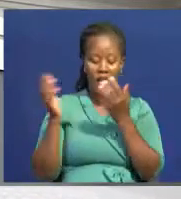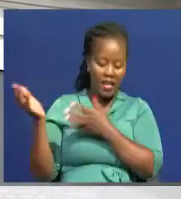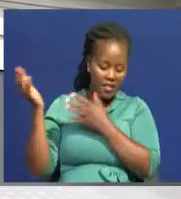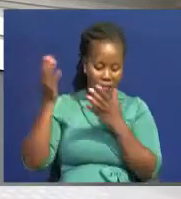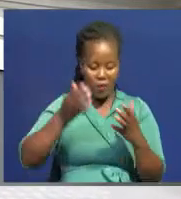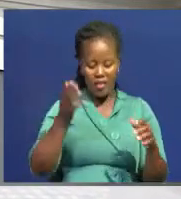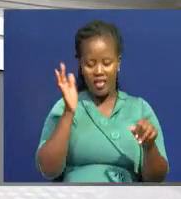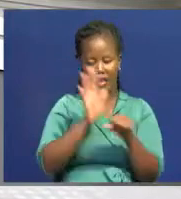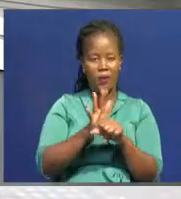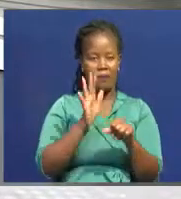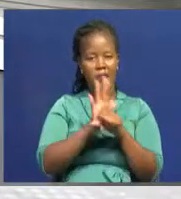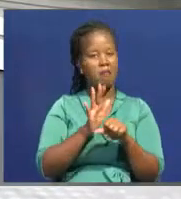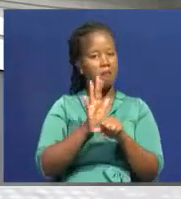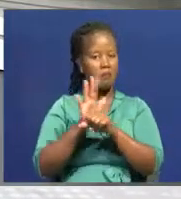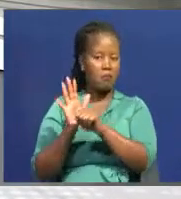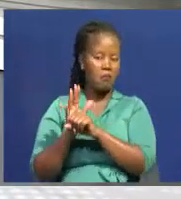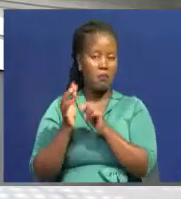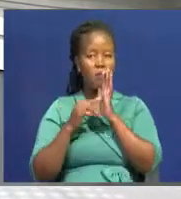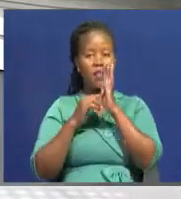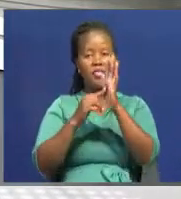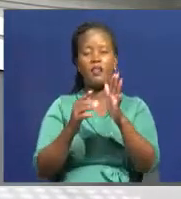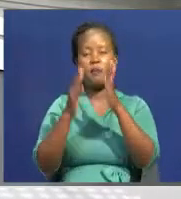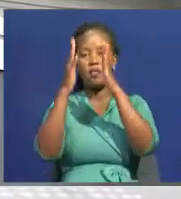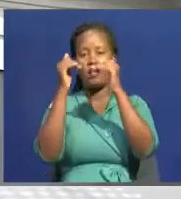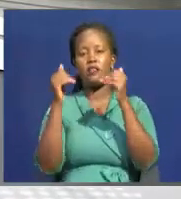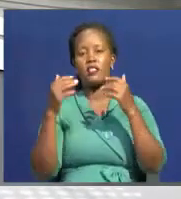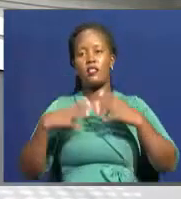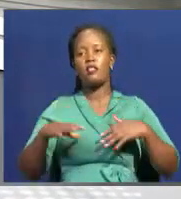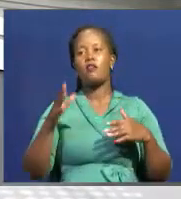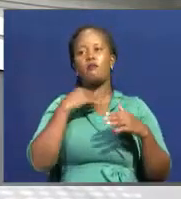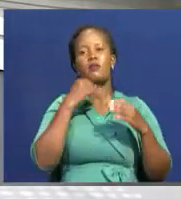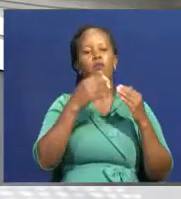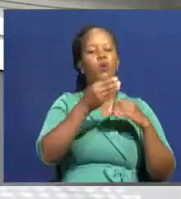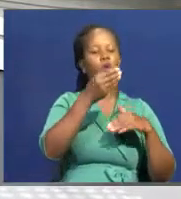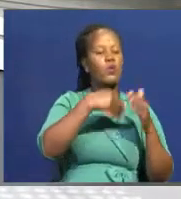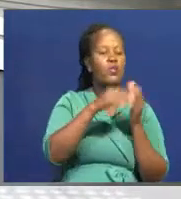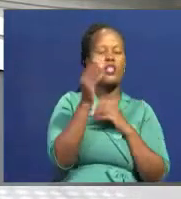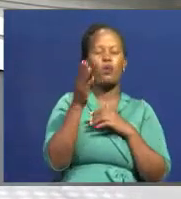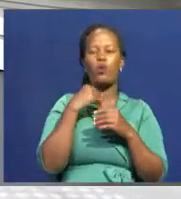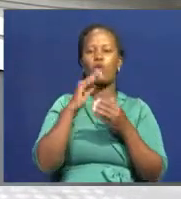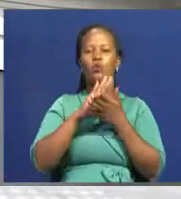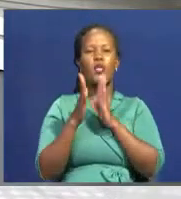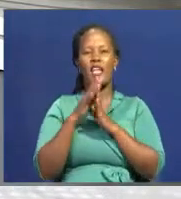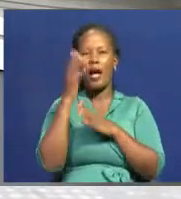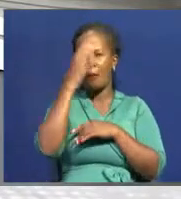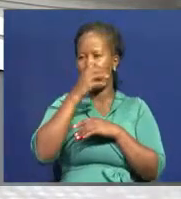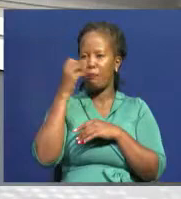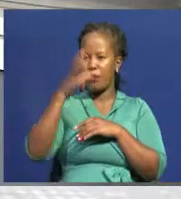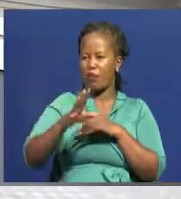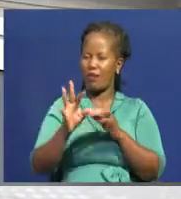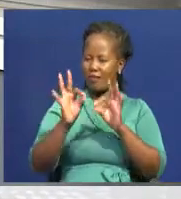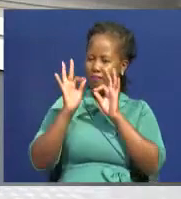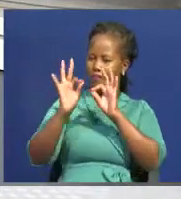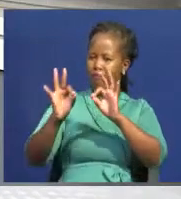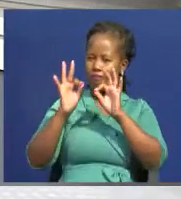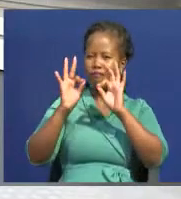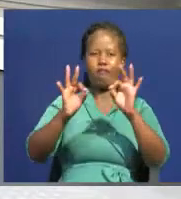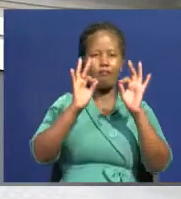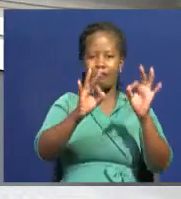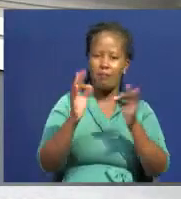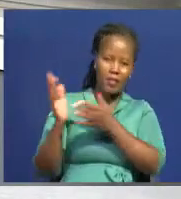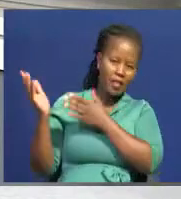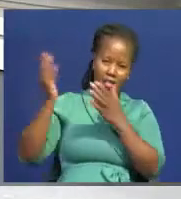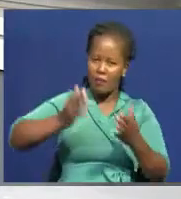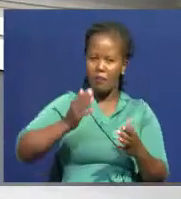comes to real estate, the houses that somebody wants to sell, he wants them to look exquisite. So he imports a lot of raw materials, and unfortunately, that